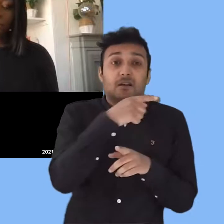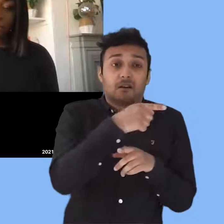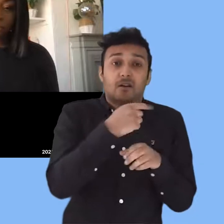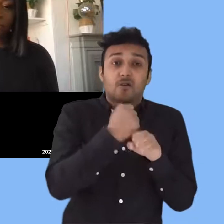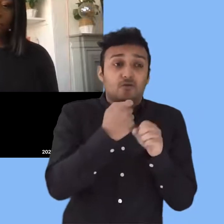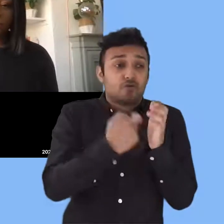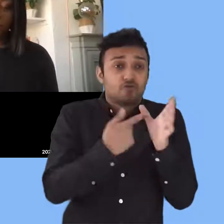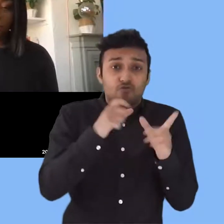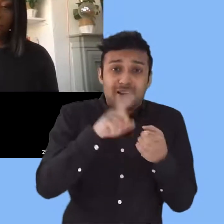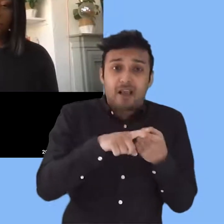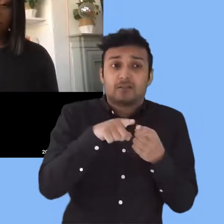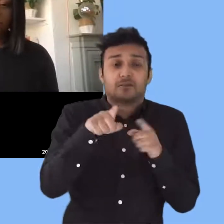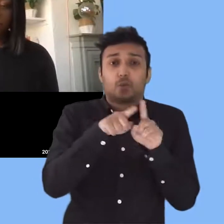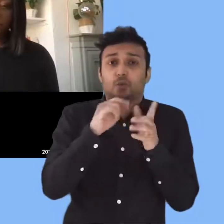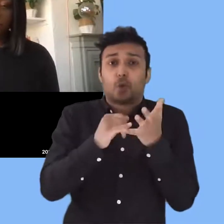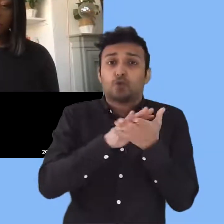conversation here today.